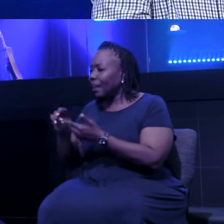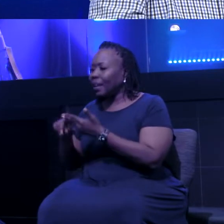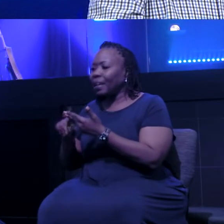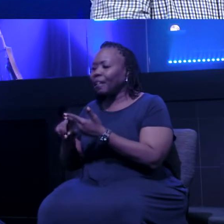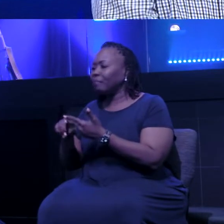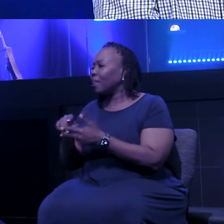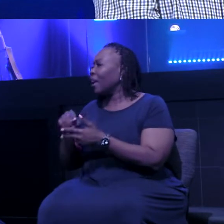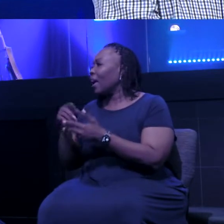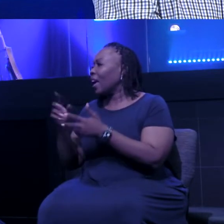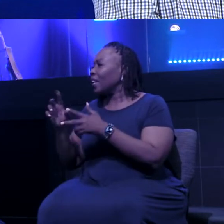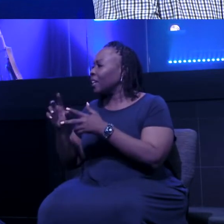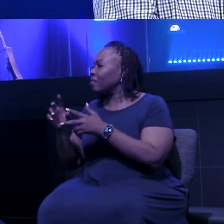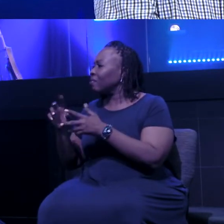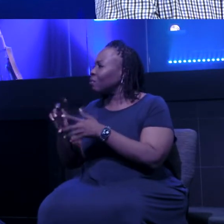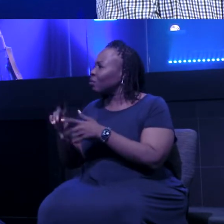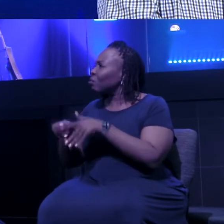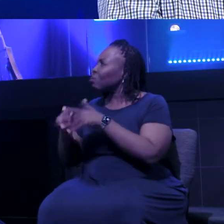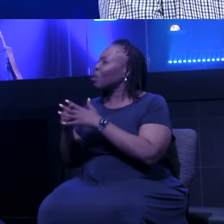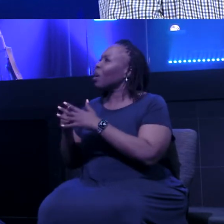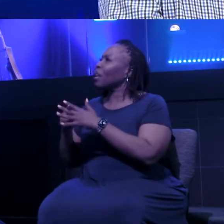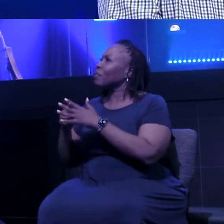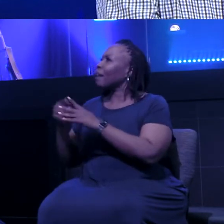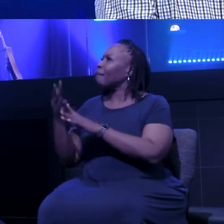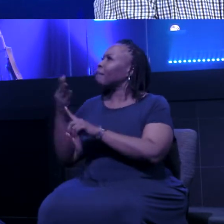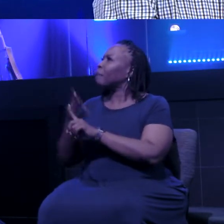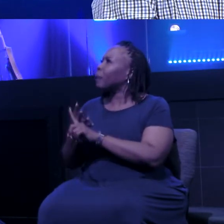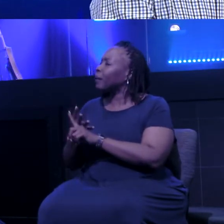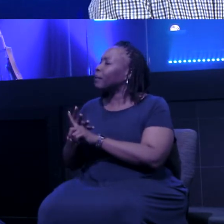and it was 4 months. I mean,